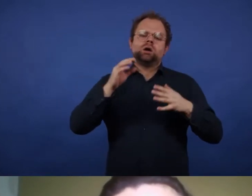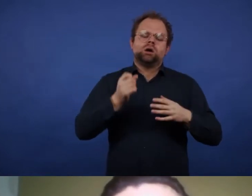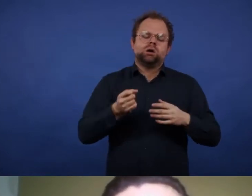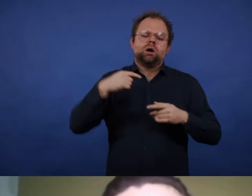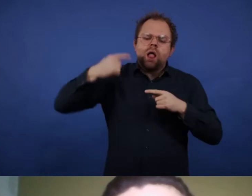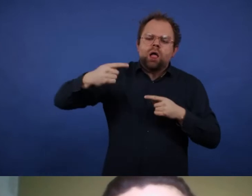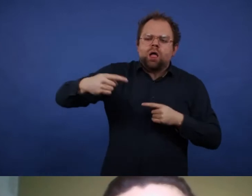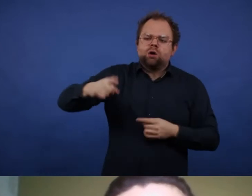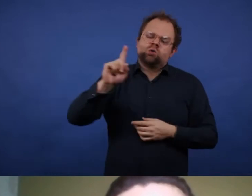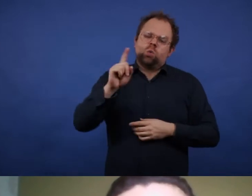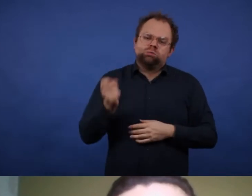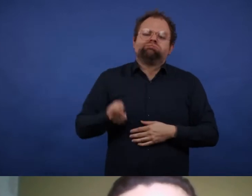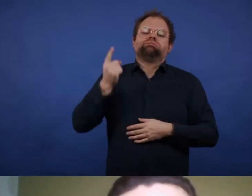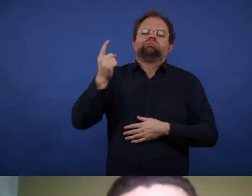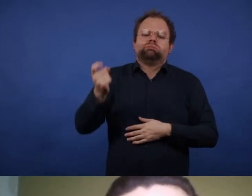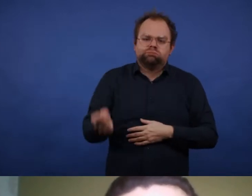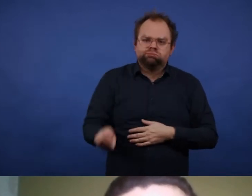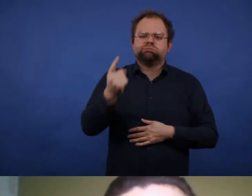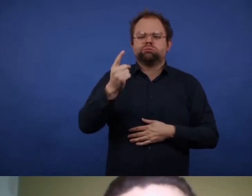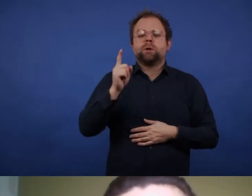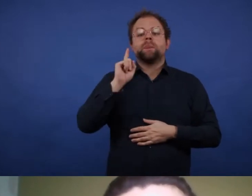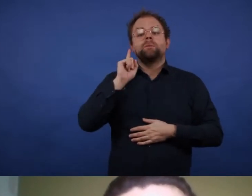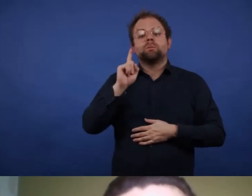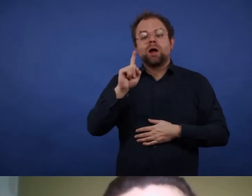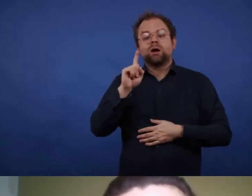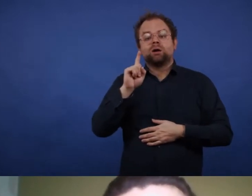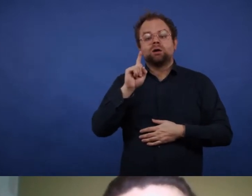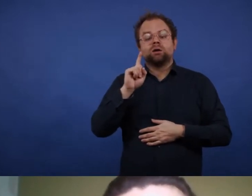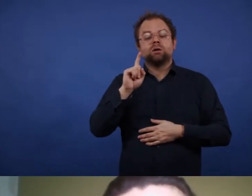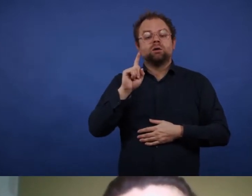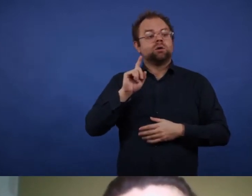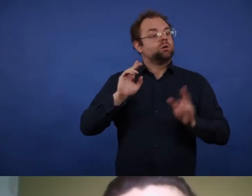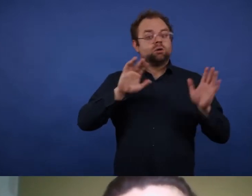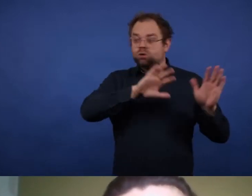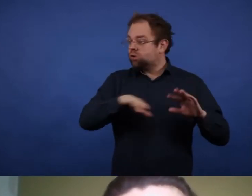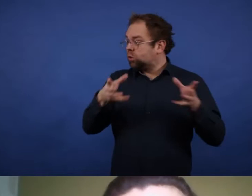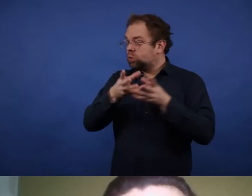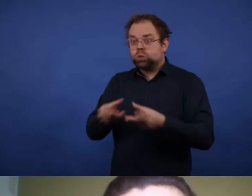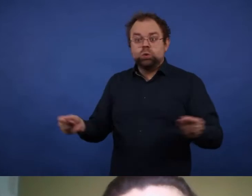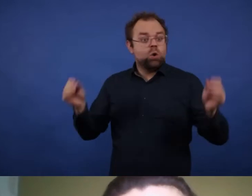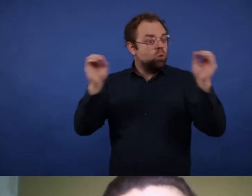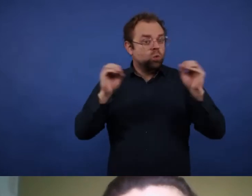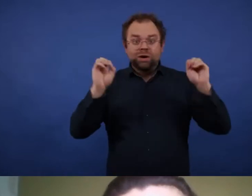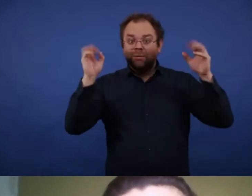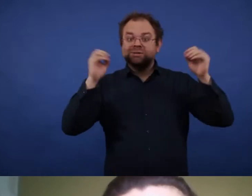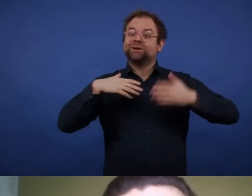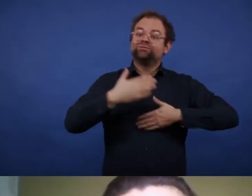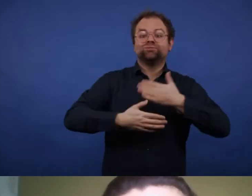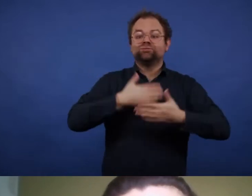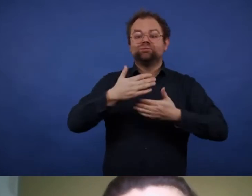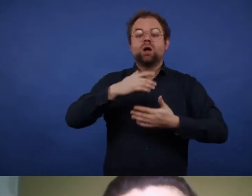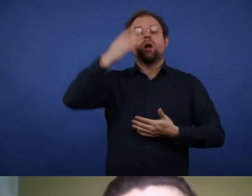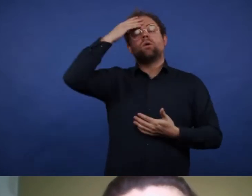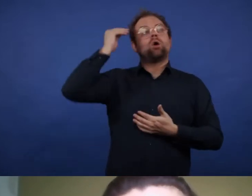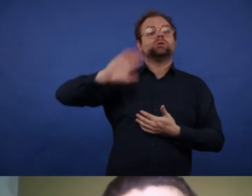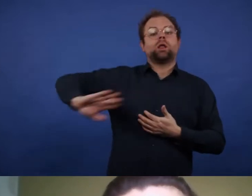making sure that they have the proper enabling environment and in integrating them properly in the society. The problem of